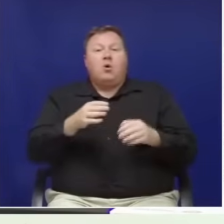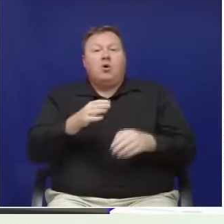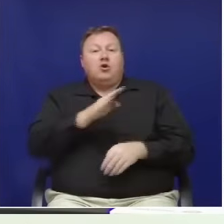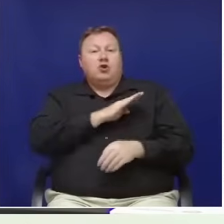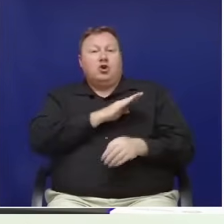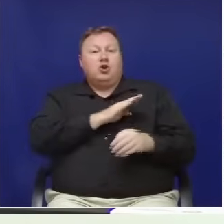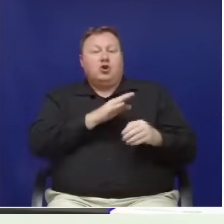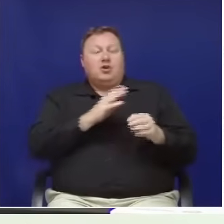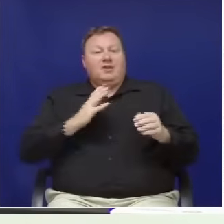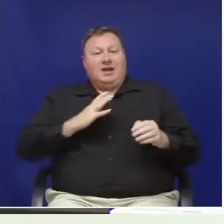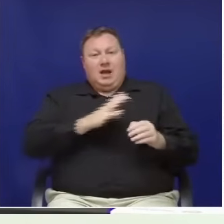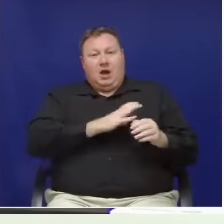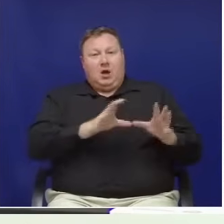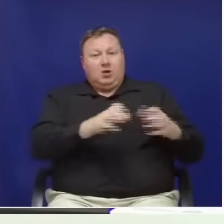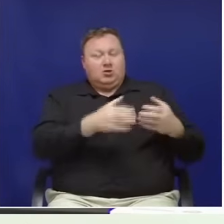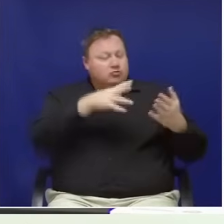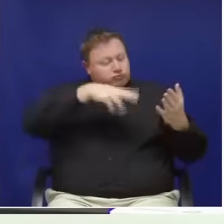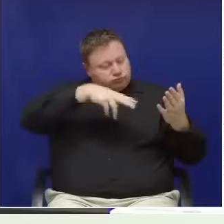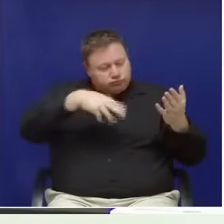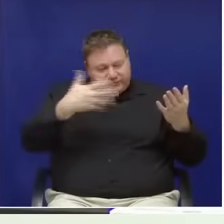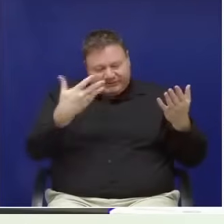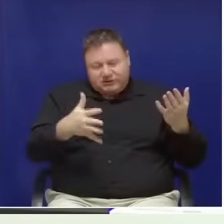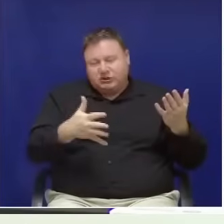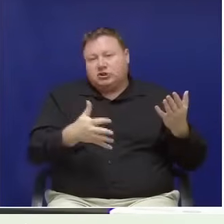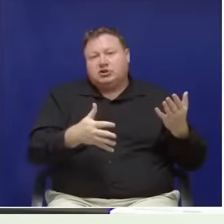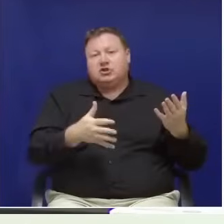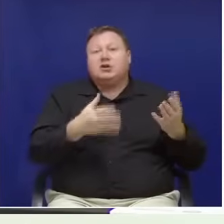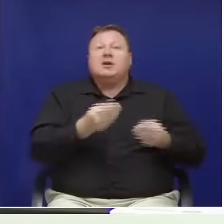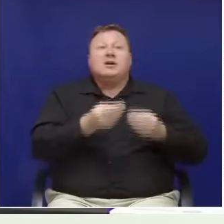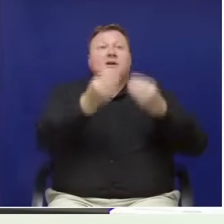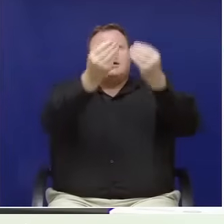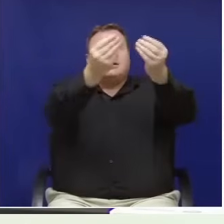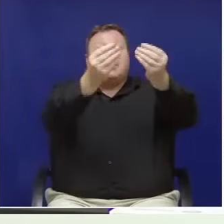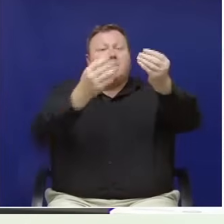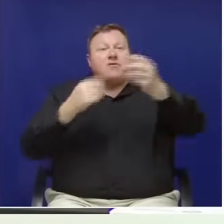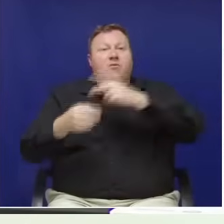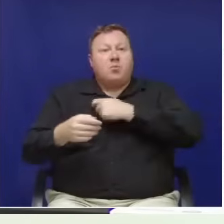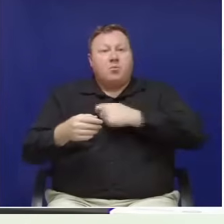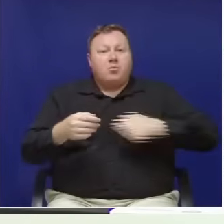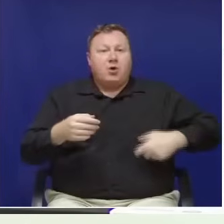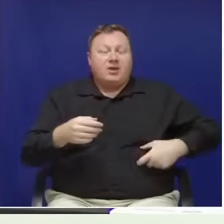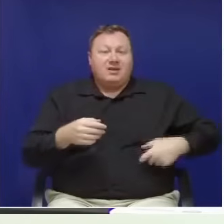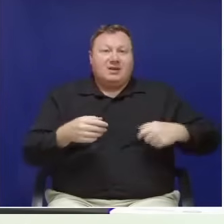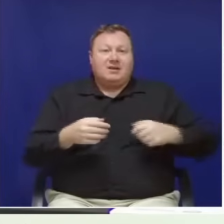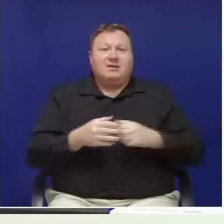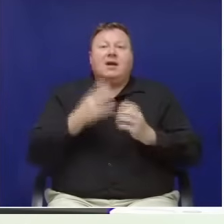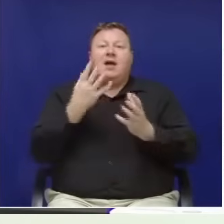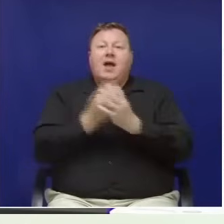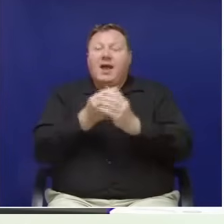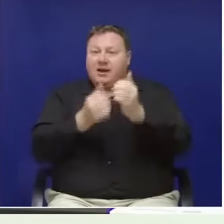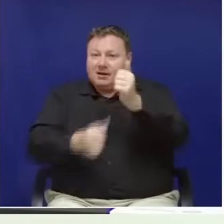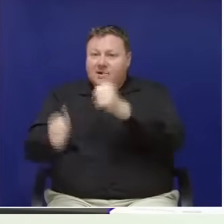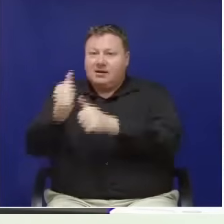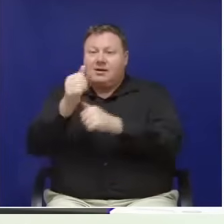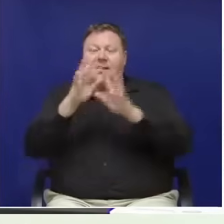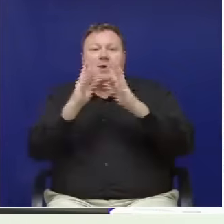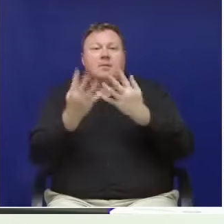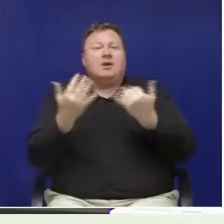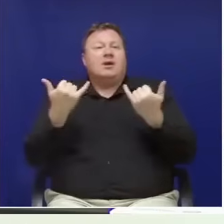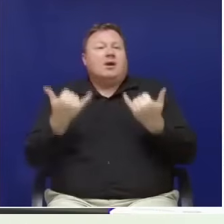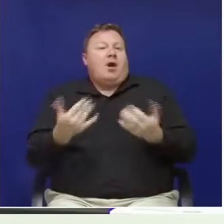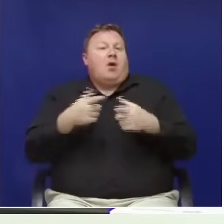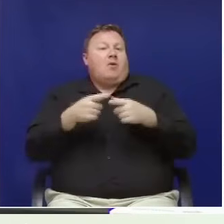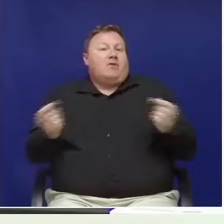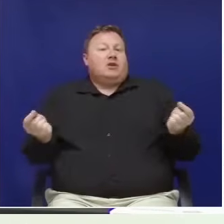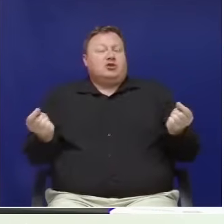also it has been sent to the President and the Cabinet. That is history now. The